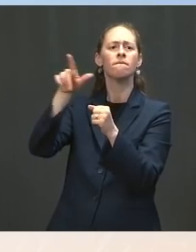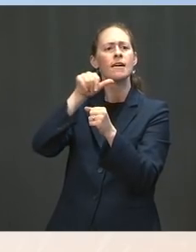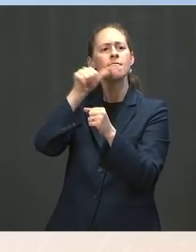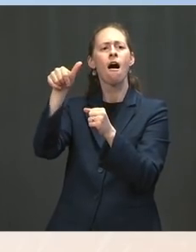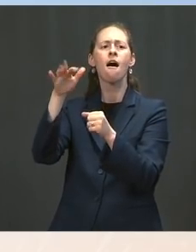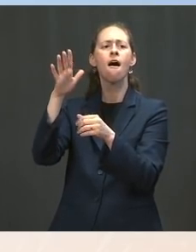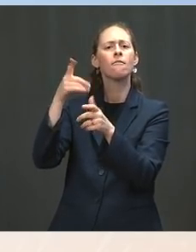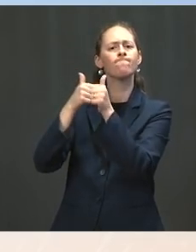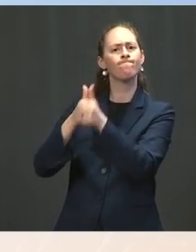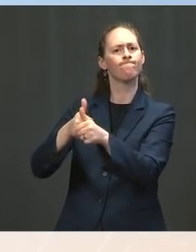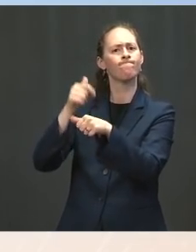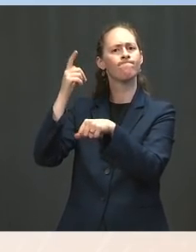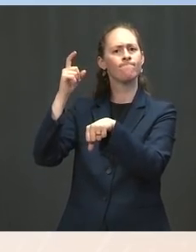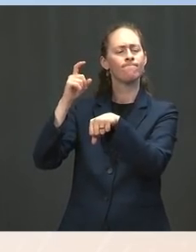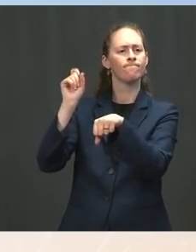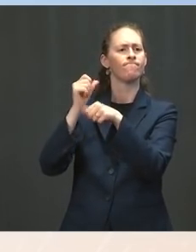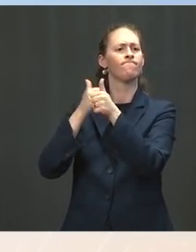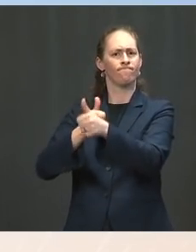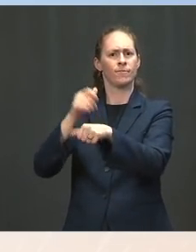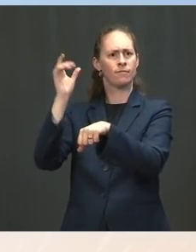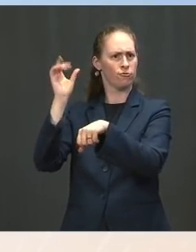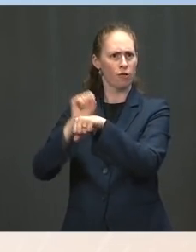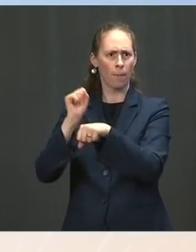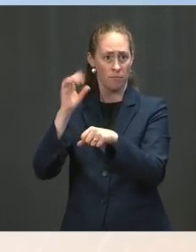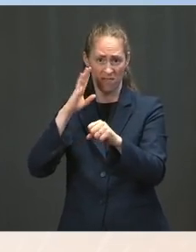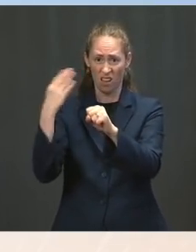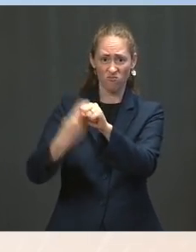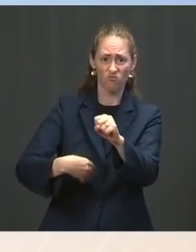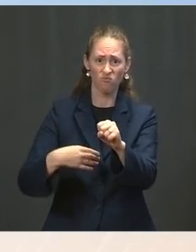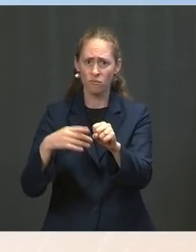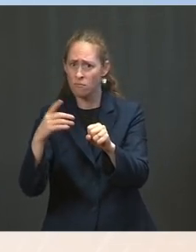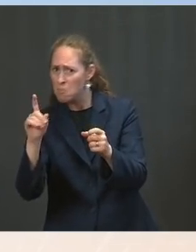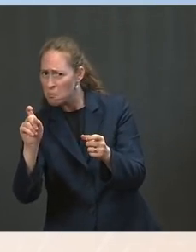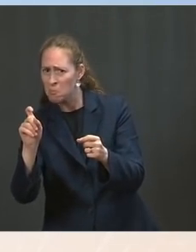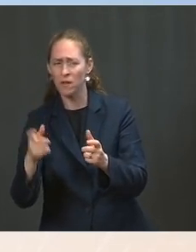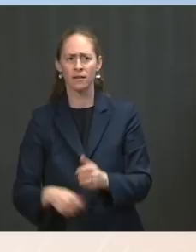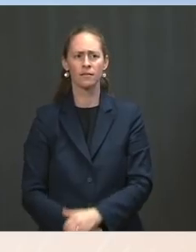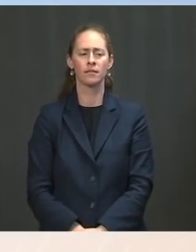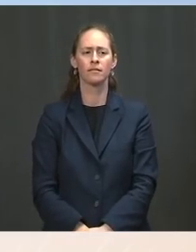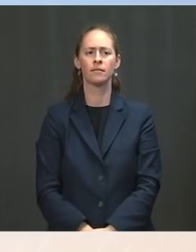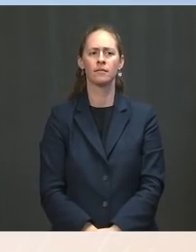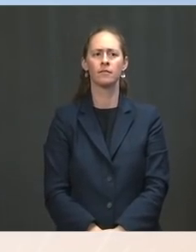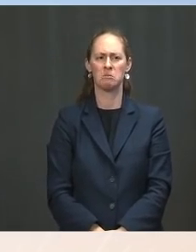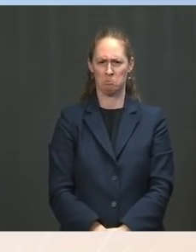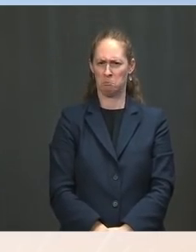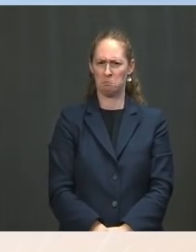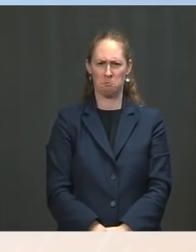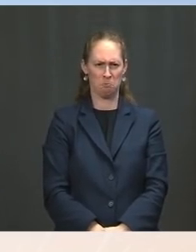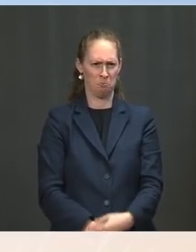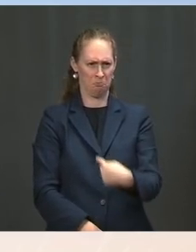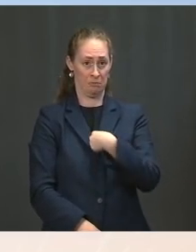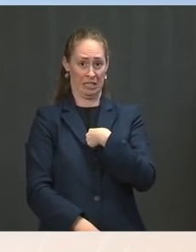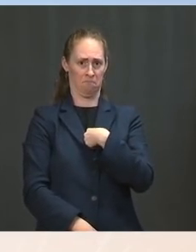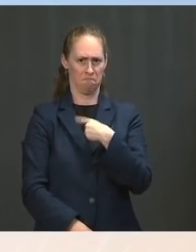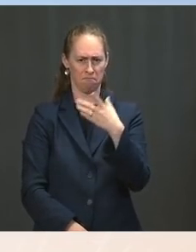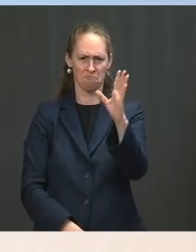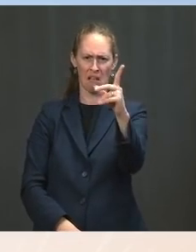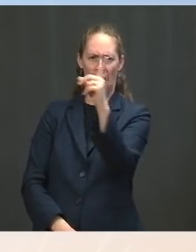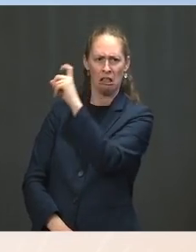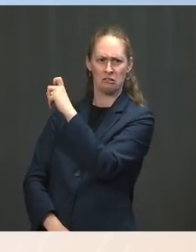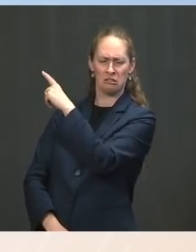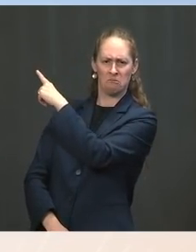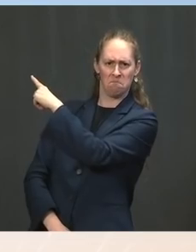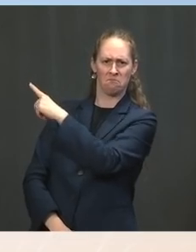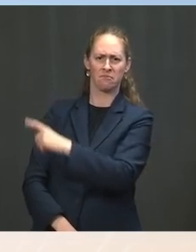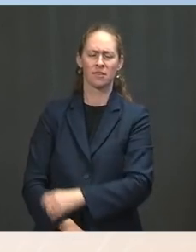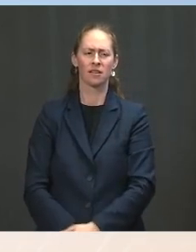keep doing what we're doing, which is every day try to get as many people out as possible. What if the U.S. can't get Americans and Afghan allies out